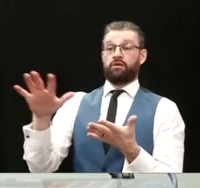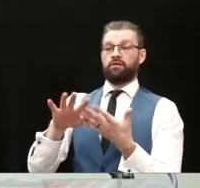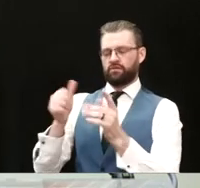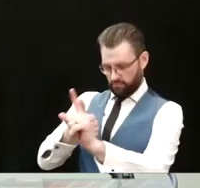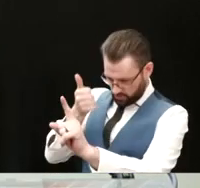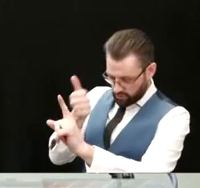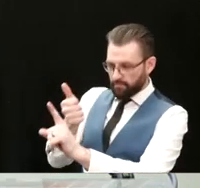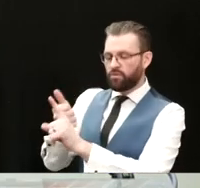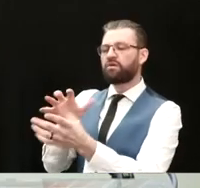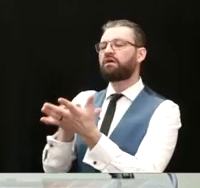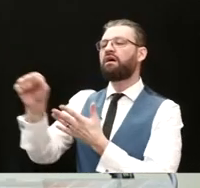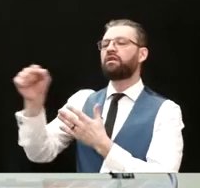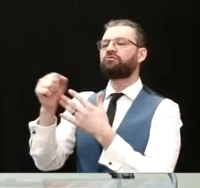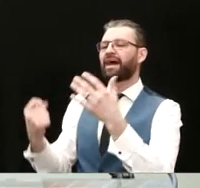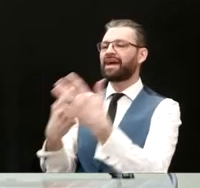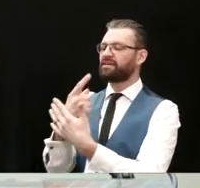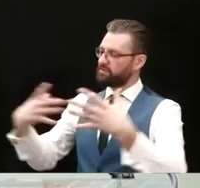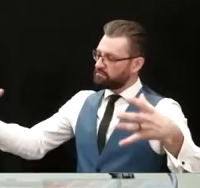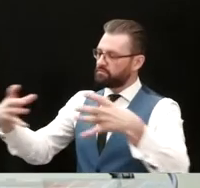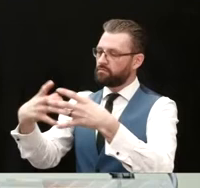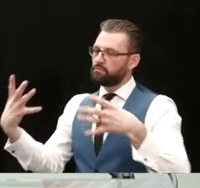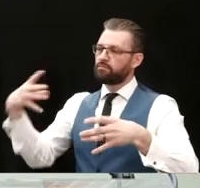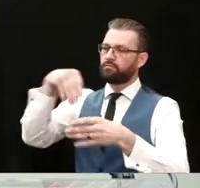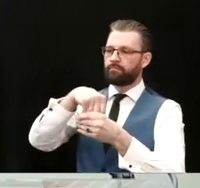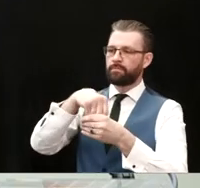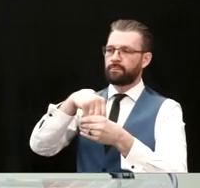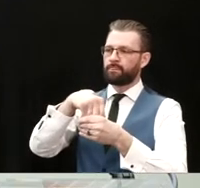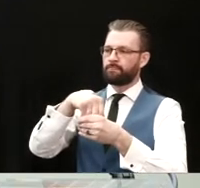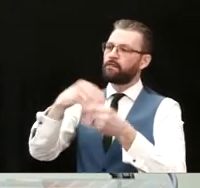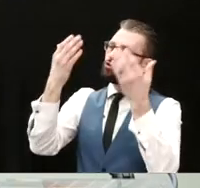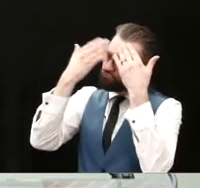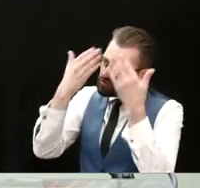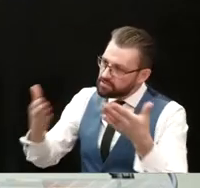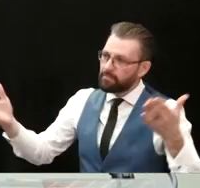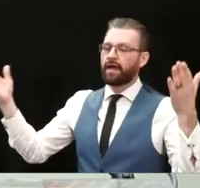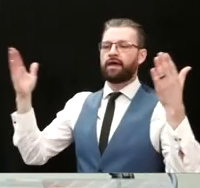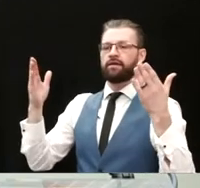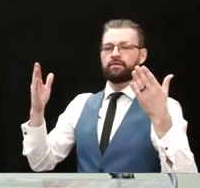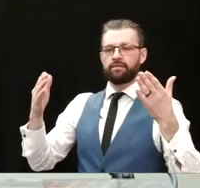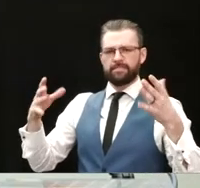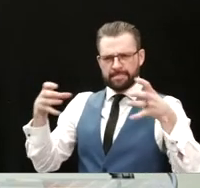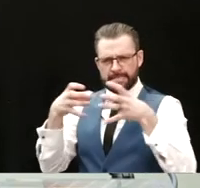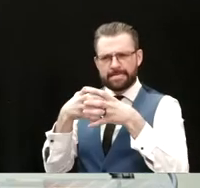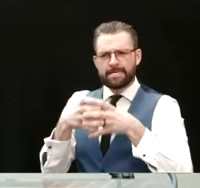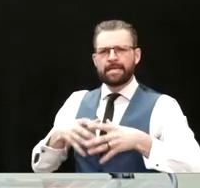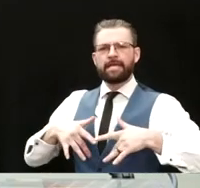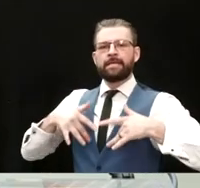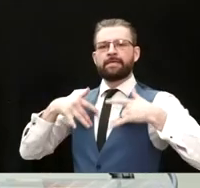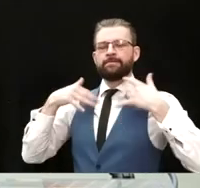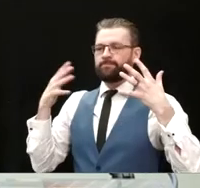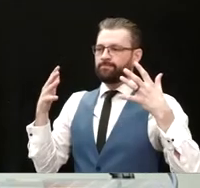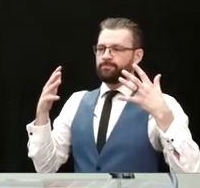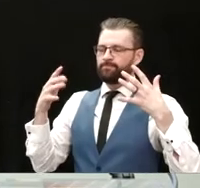cultural activities empower participants by fostering respect, team spirit, critical